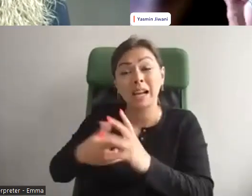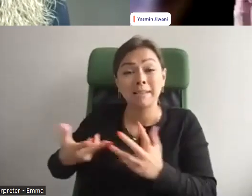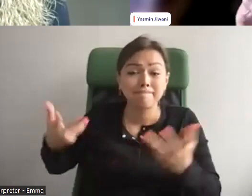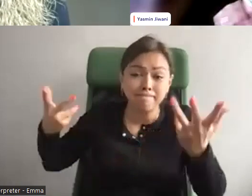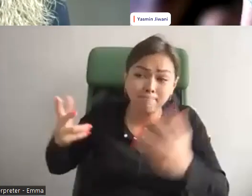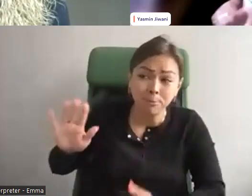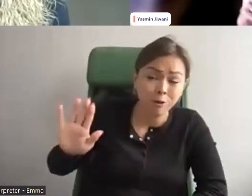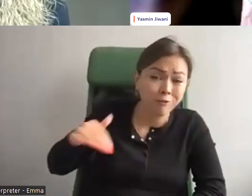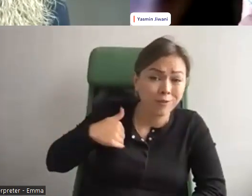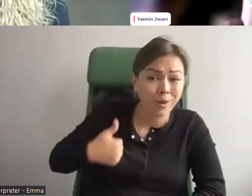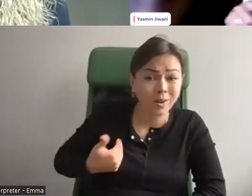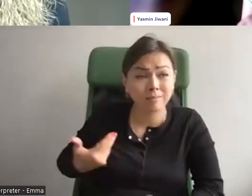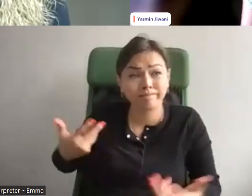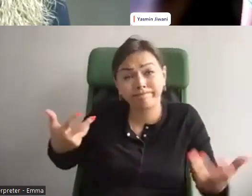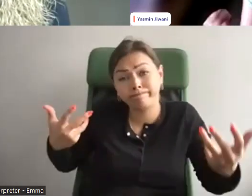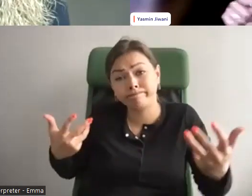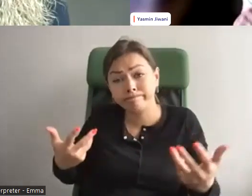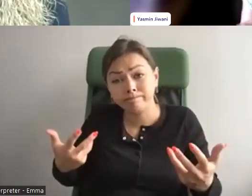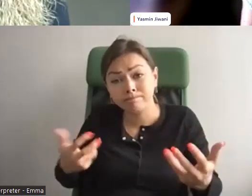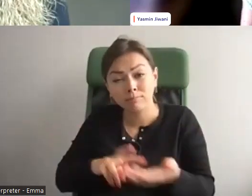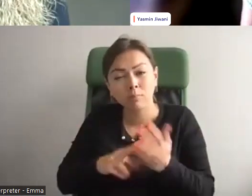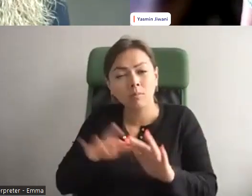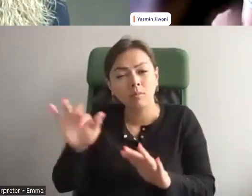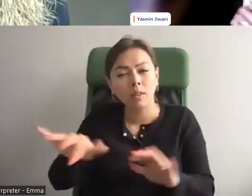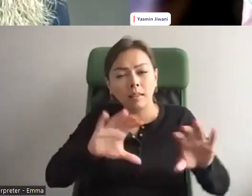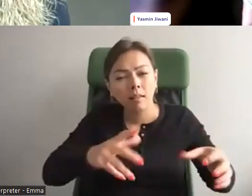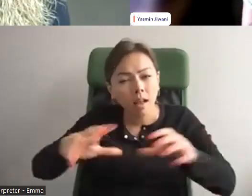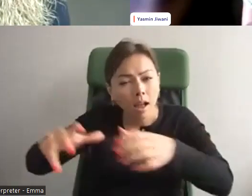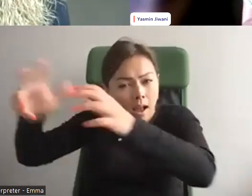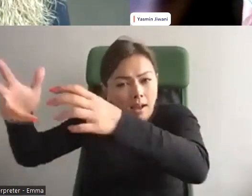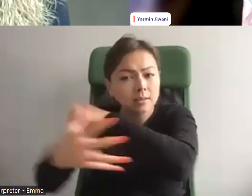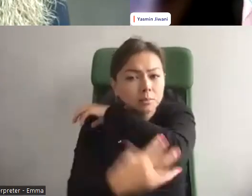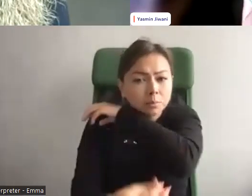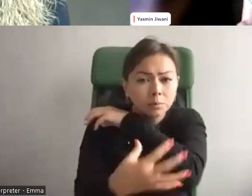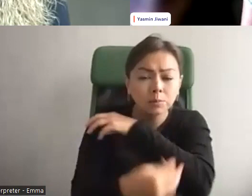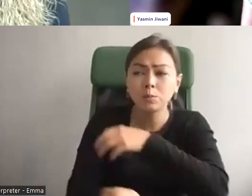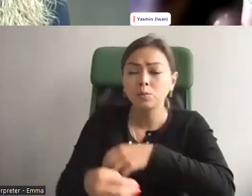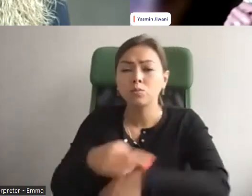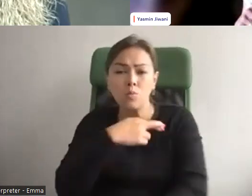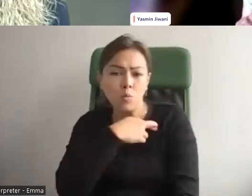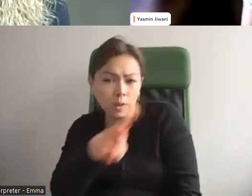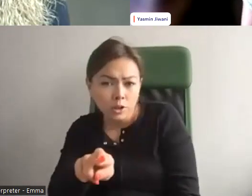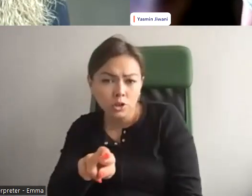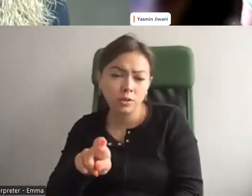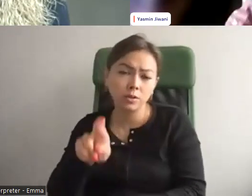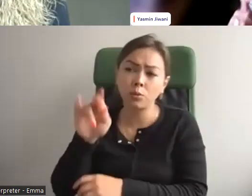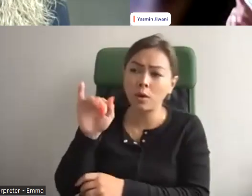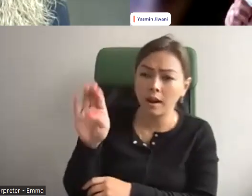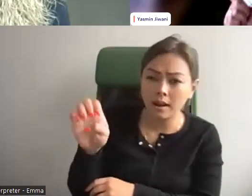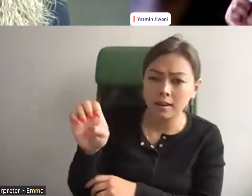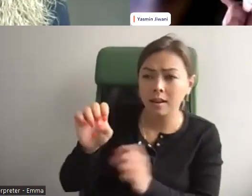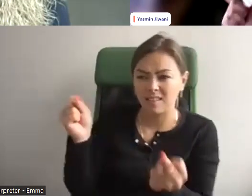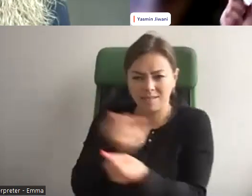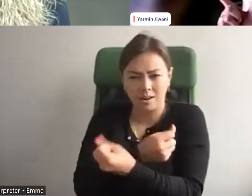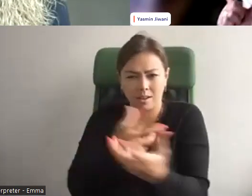So those class, race, religion, like in terms of Islam, all of these things come through in the